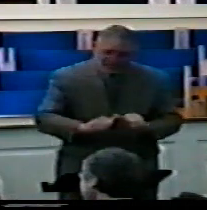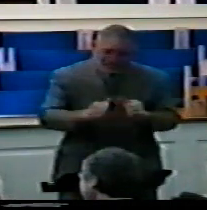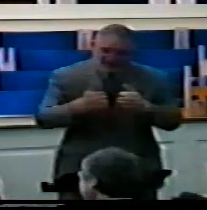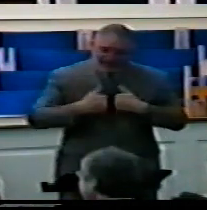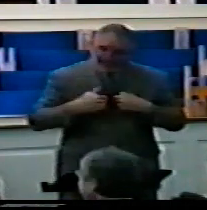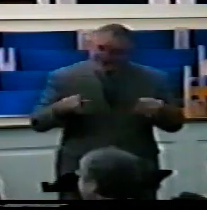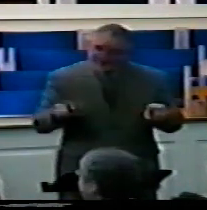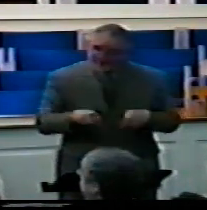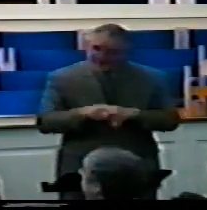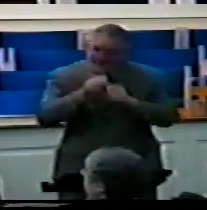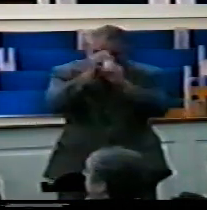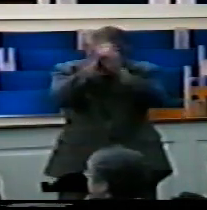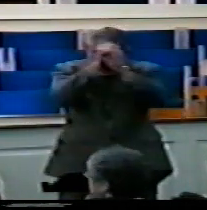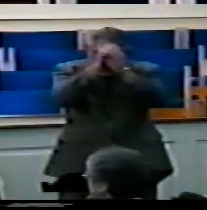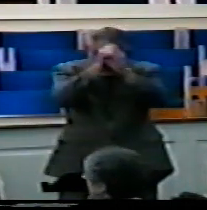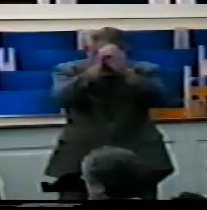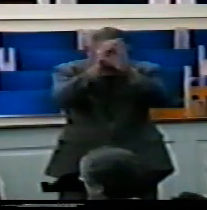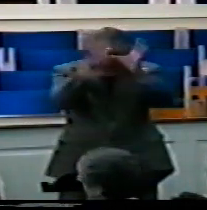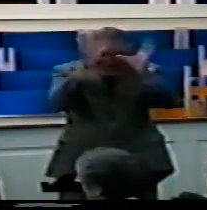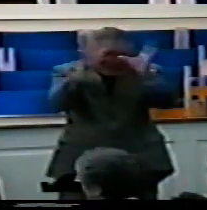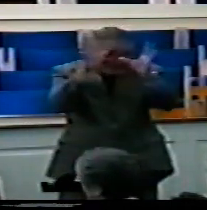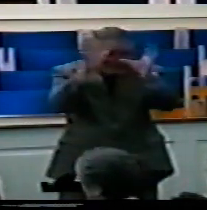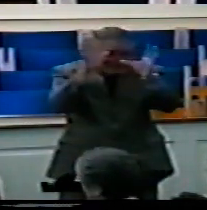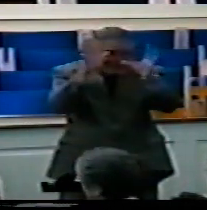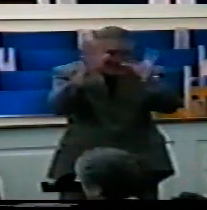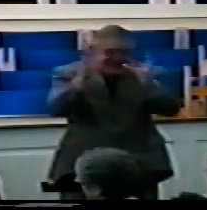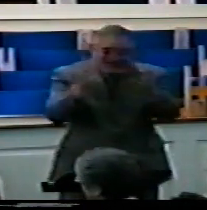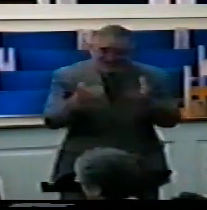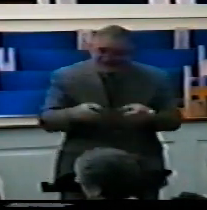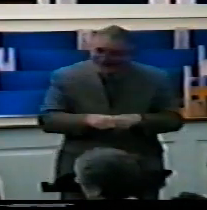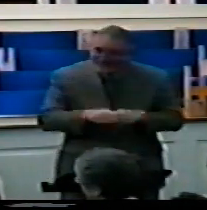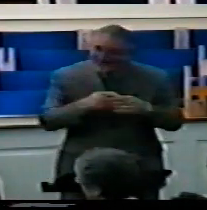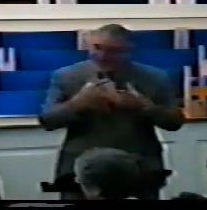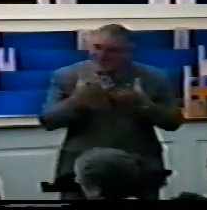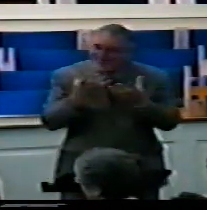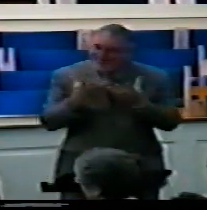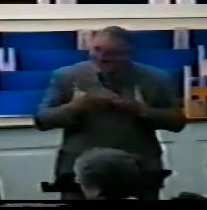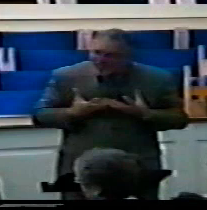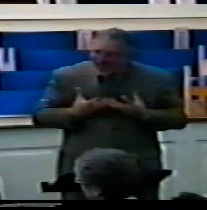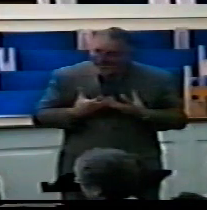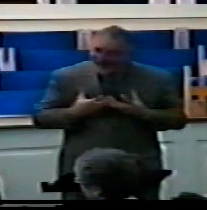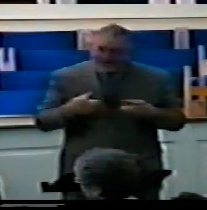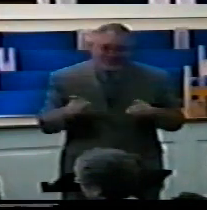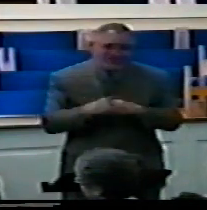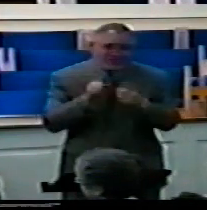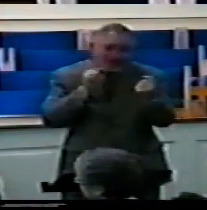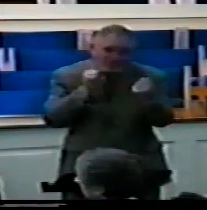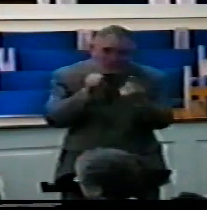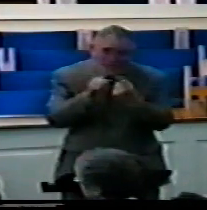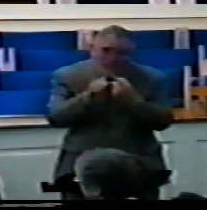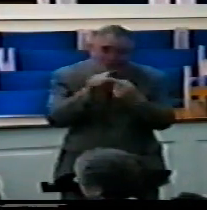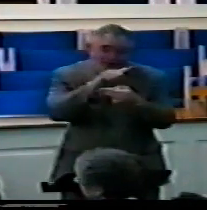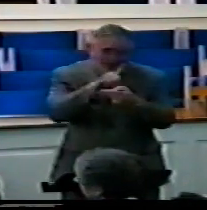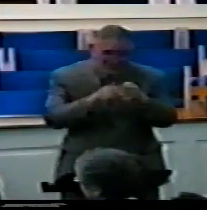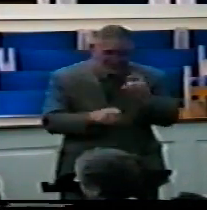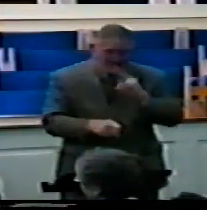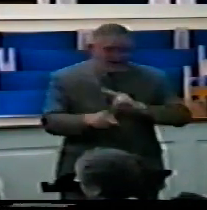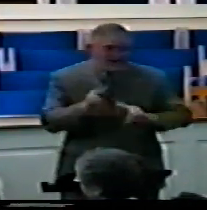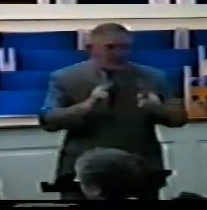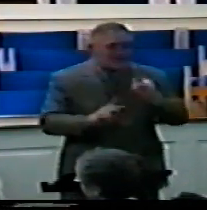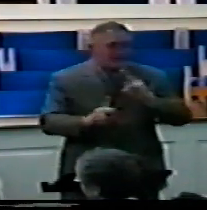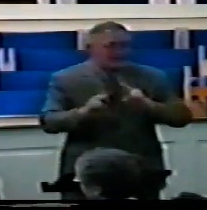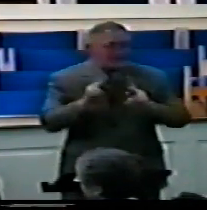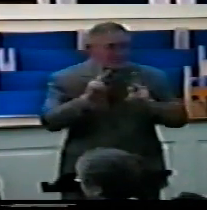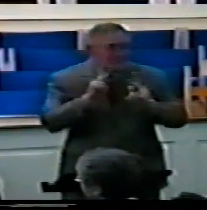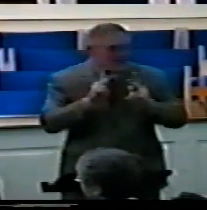vision, the same desire, the same goal of seeing Haiti and the Haitian people